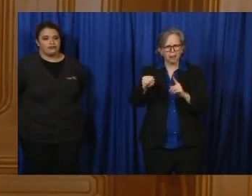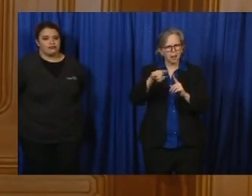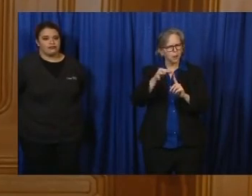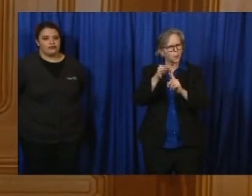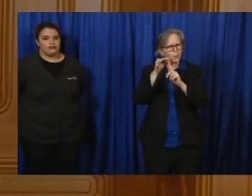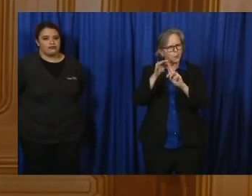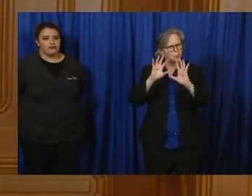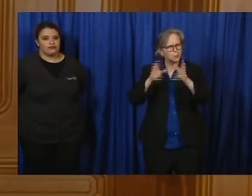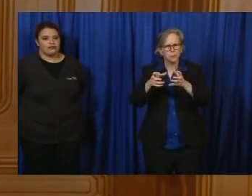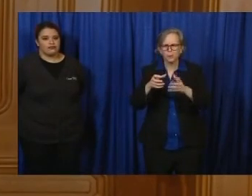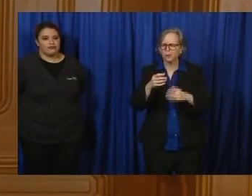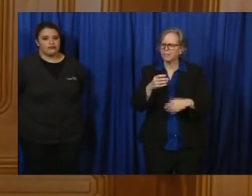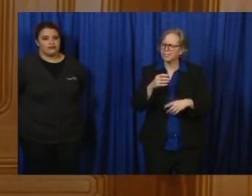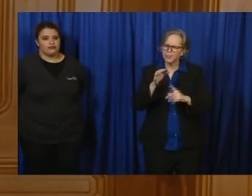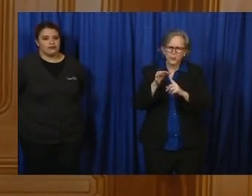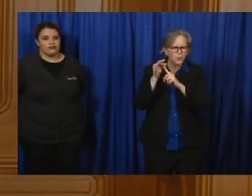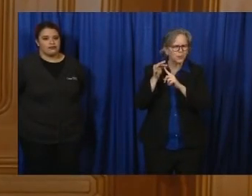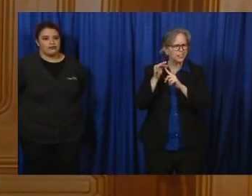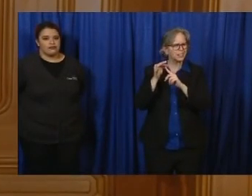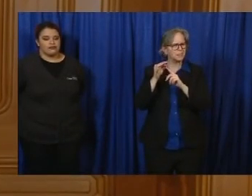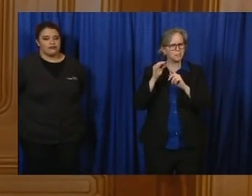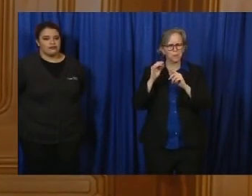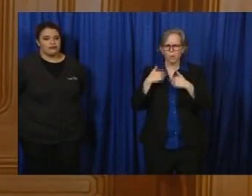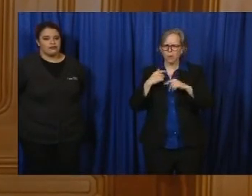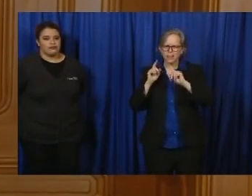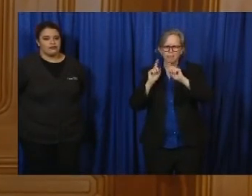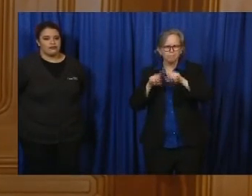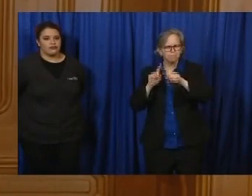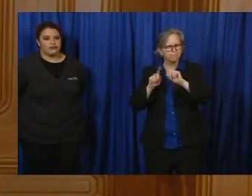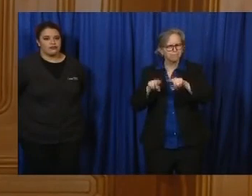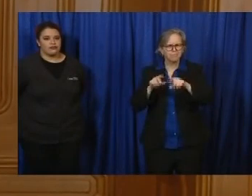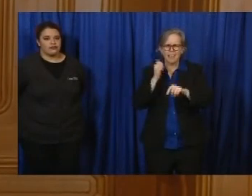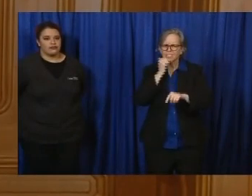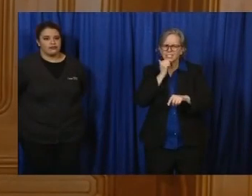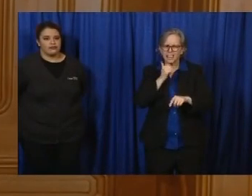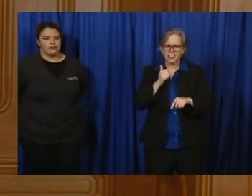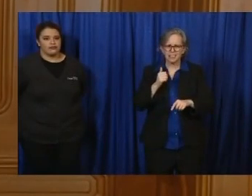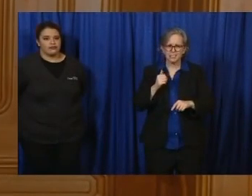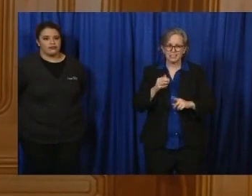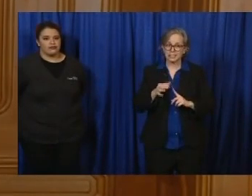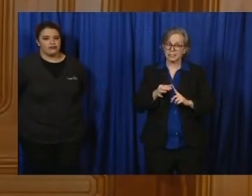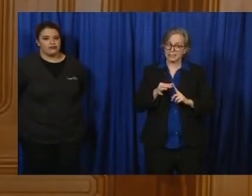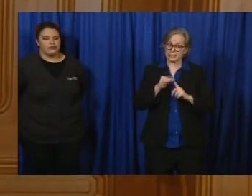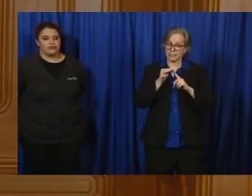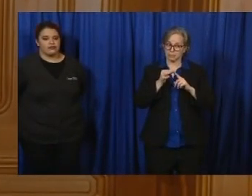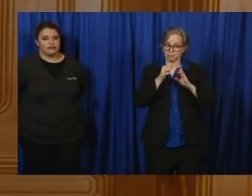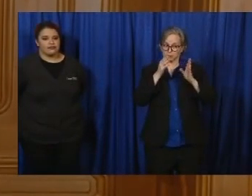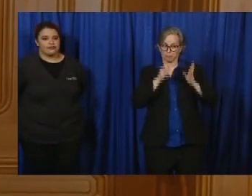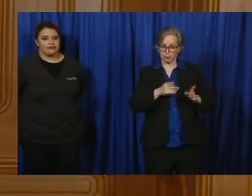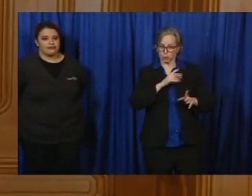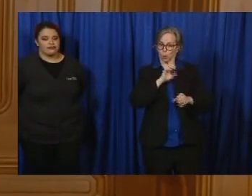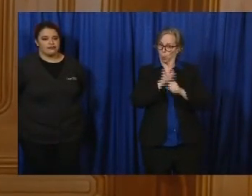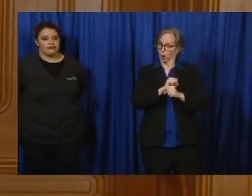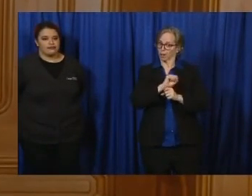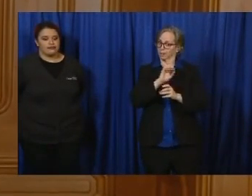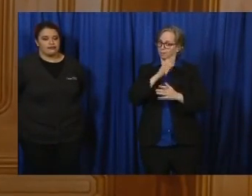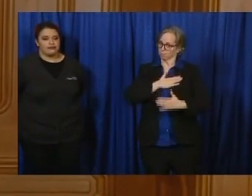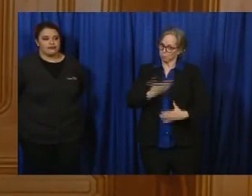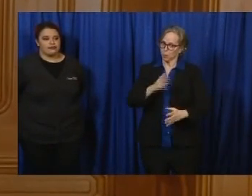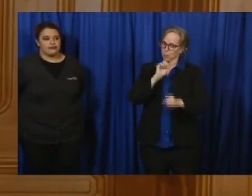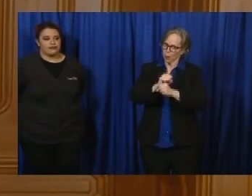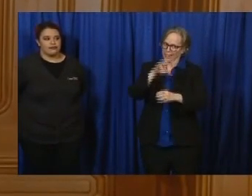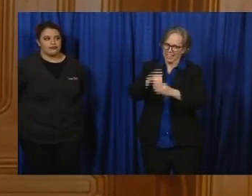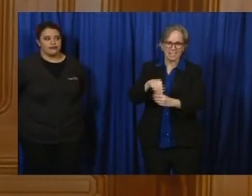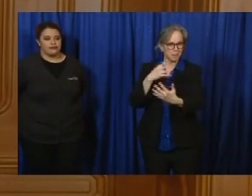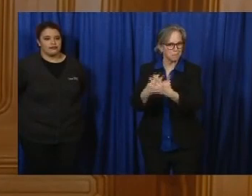unique. They are in there every day. It takes a special person to do it. And their goal is to keep the